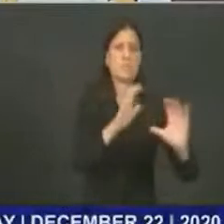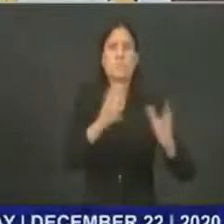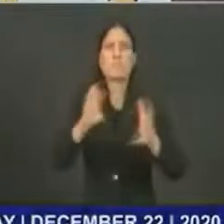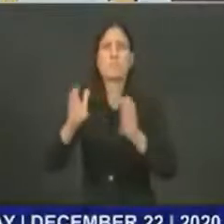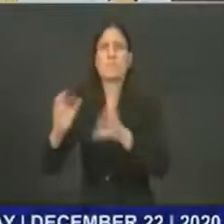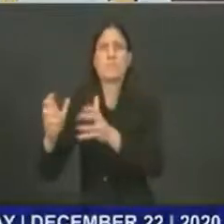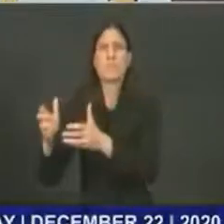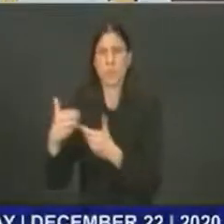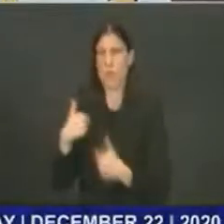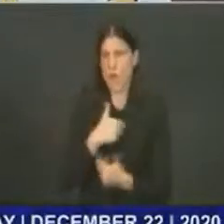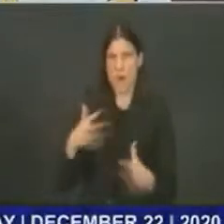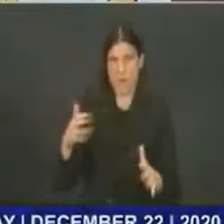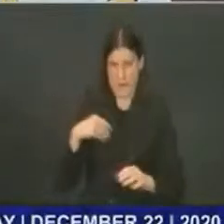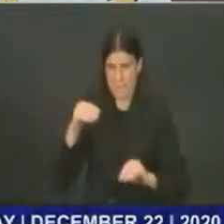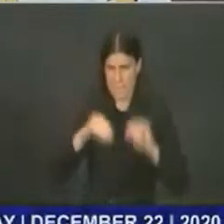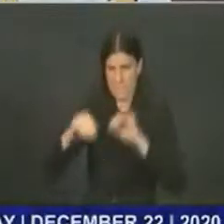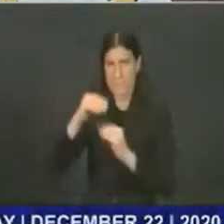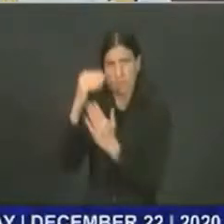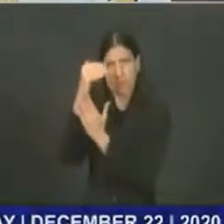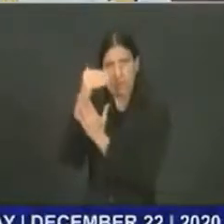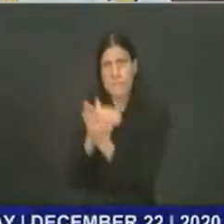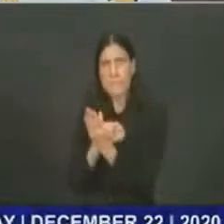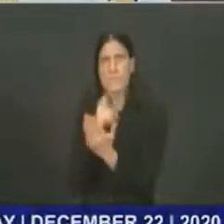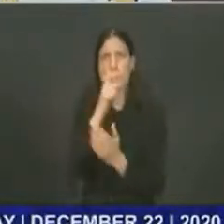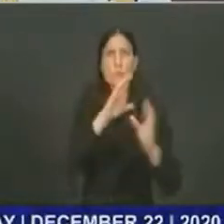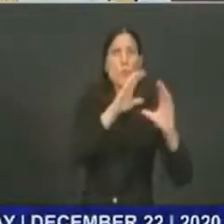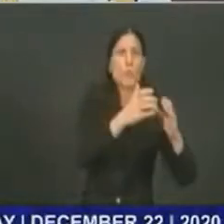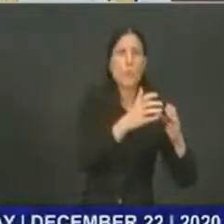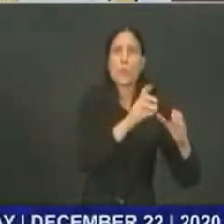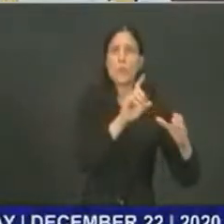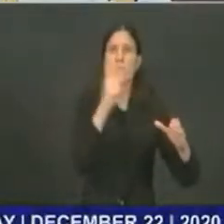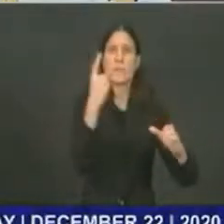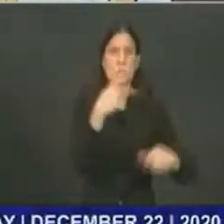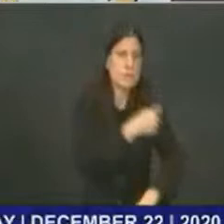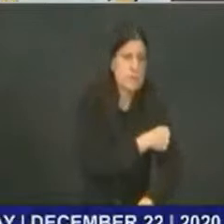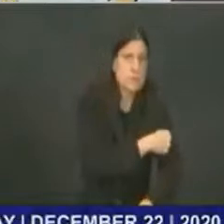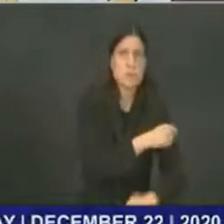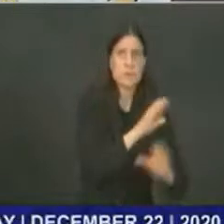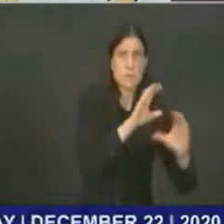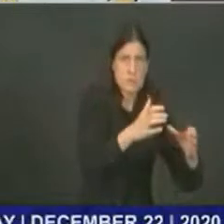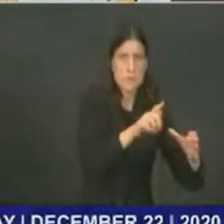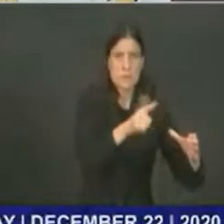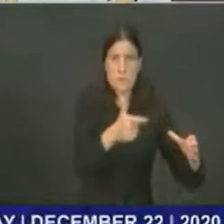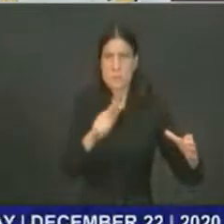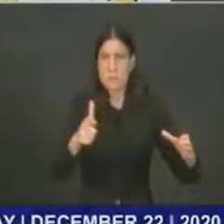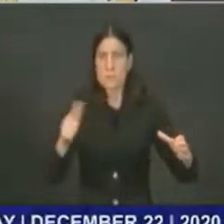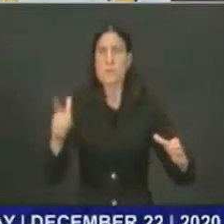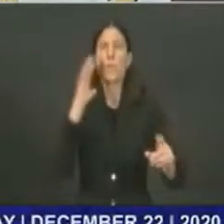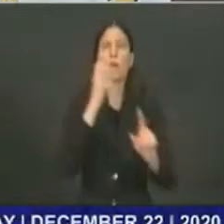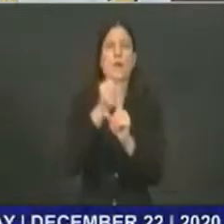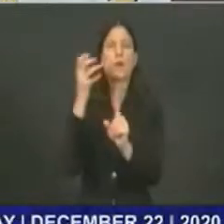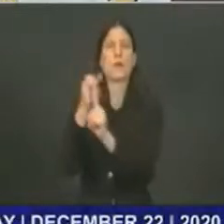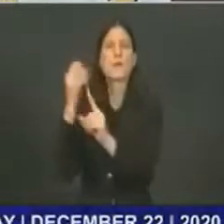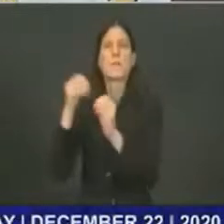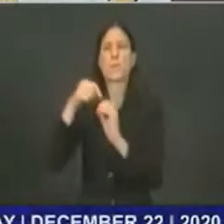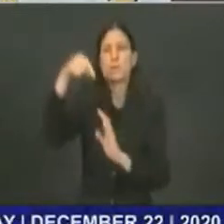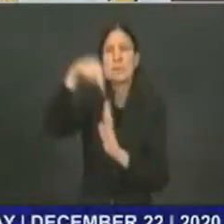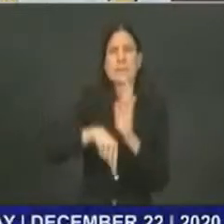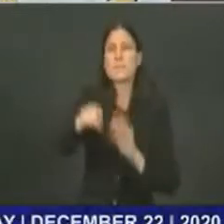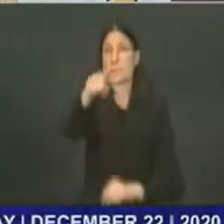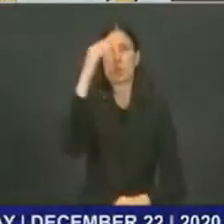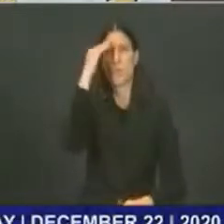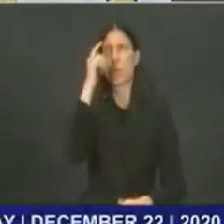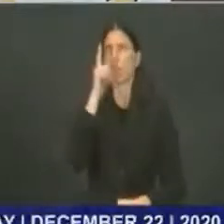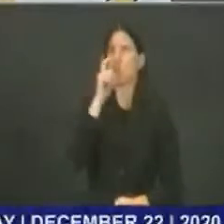getting to the level of detail that we have in Rhode Island in terms of how we're going to distribute it so we can continue to be as